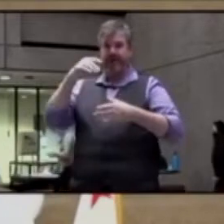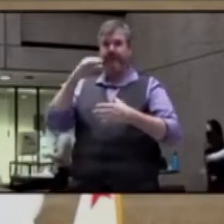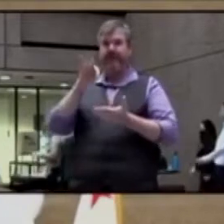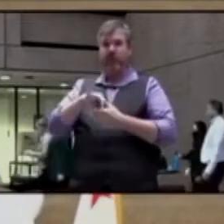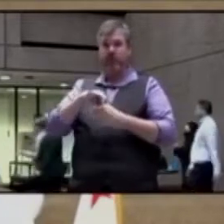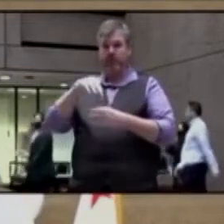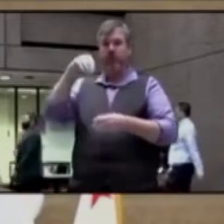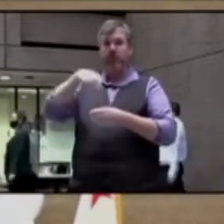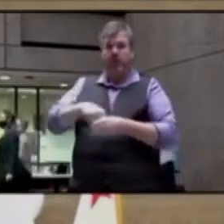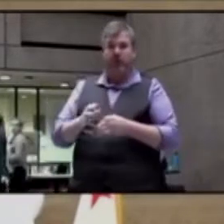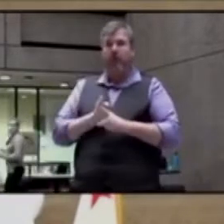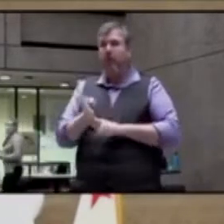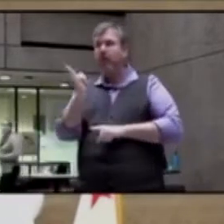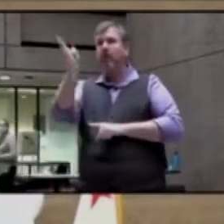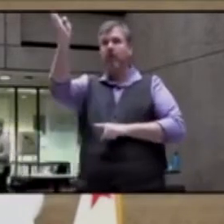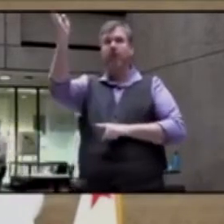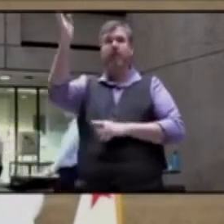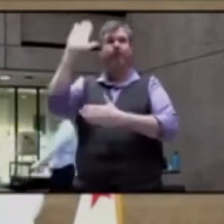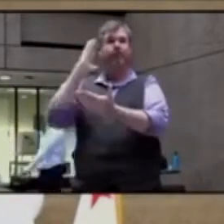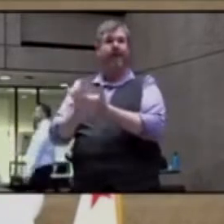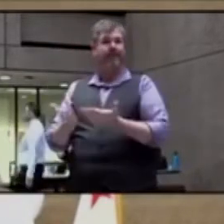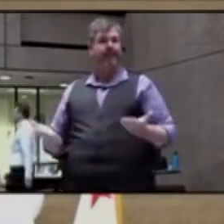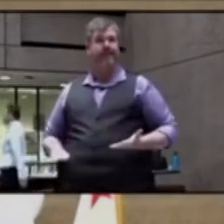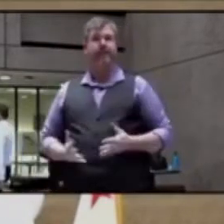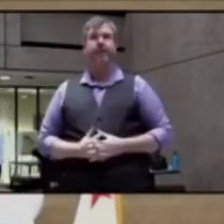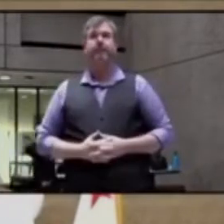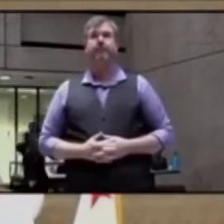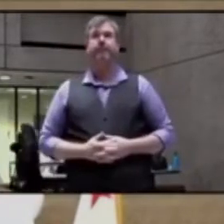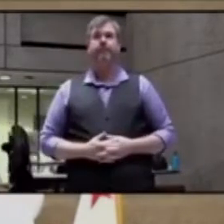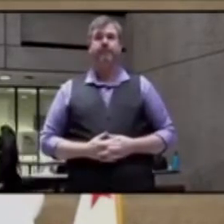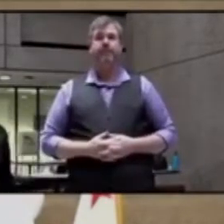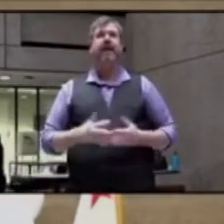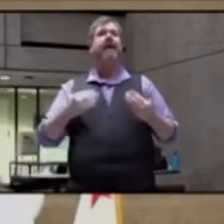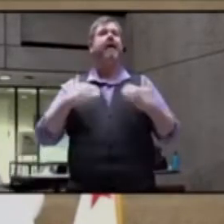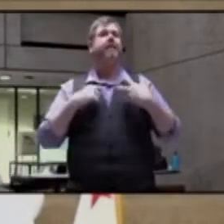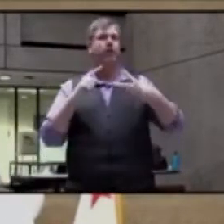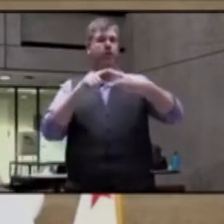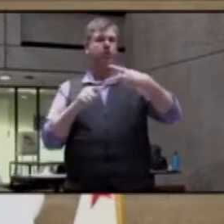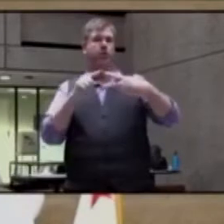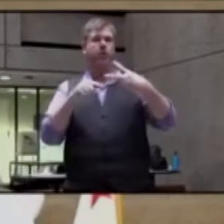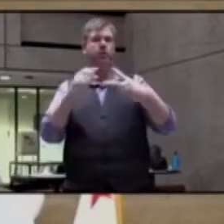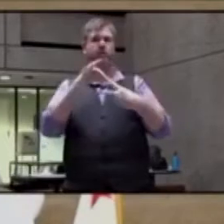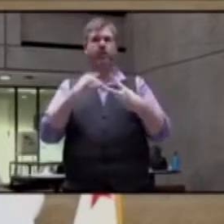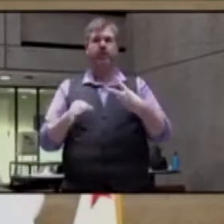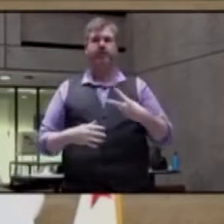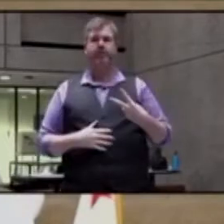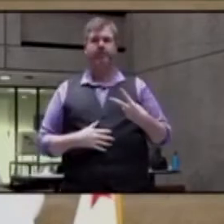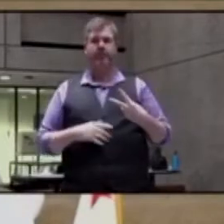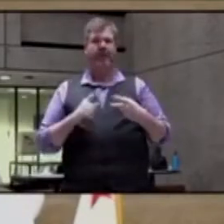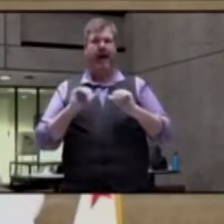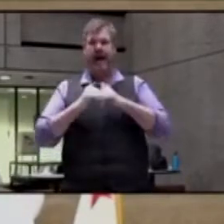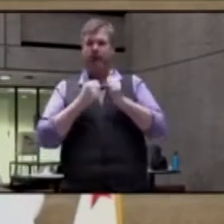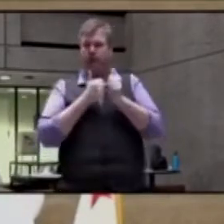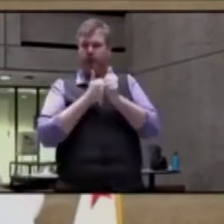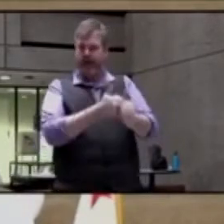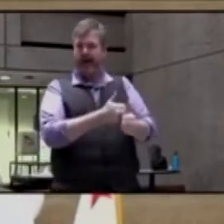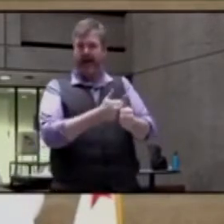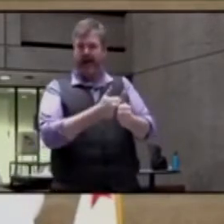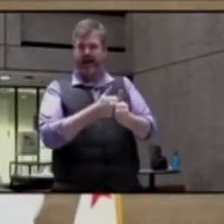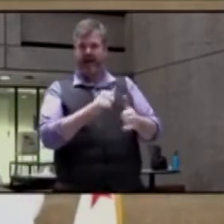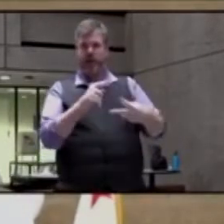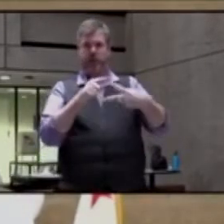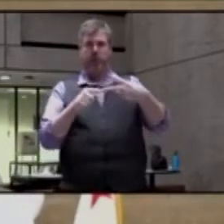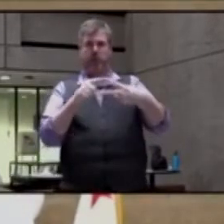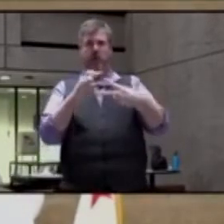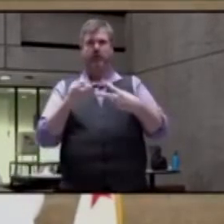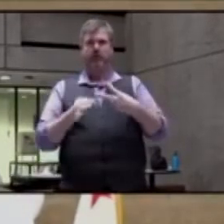2 options that a voter can use to track their ballot. So there is one that where all the counties in the state are signed